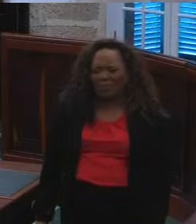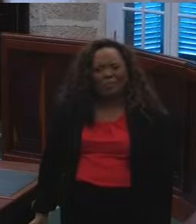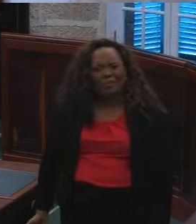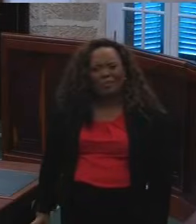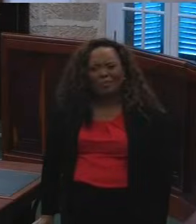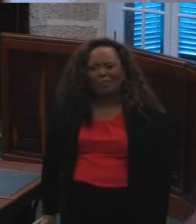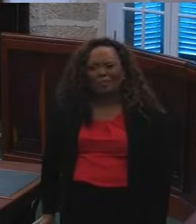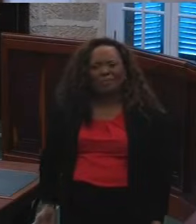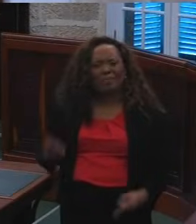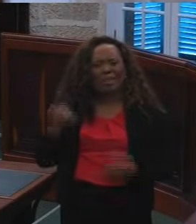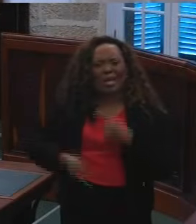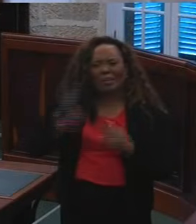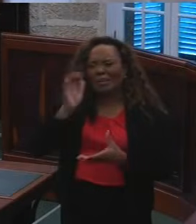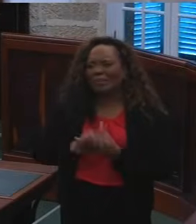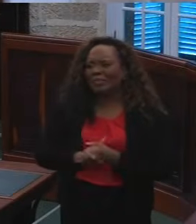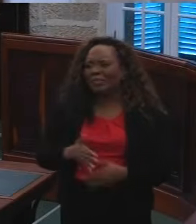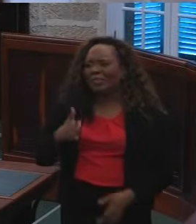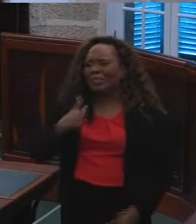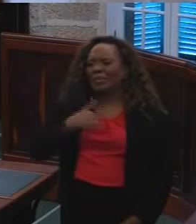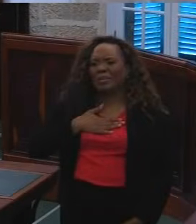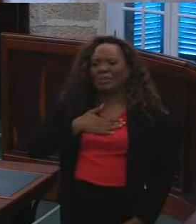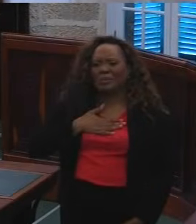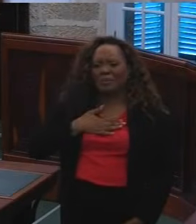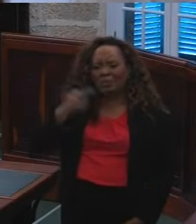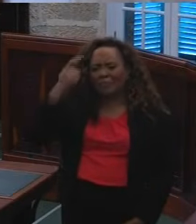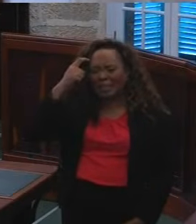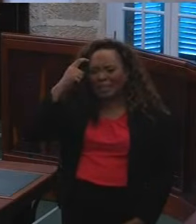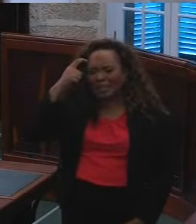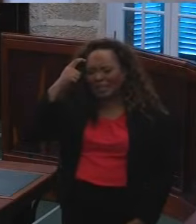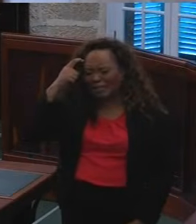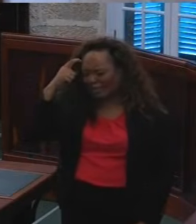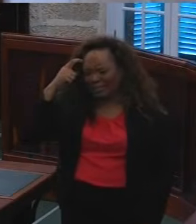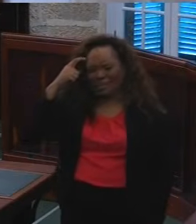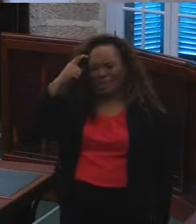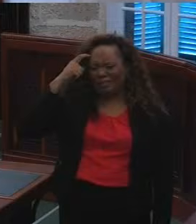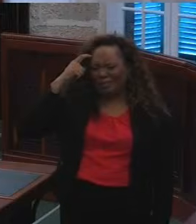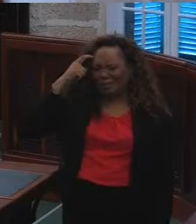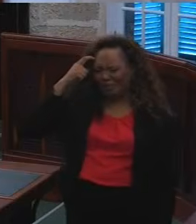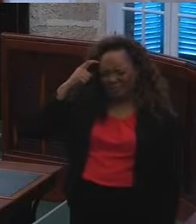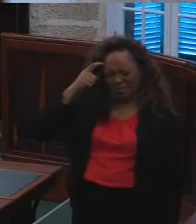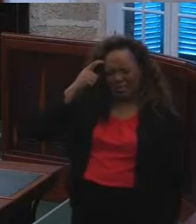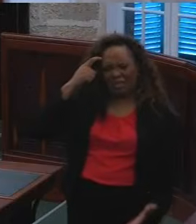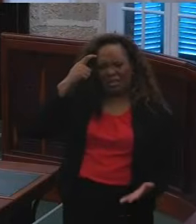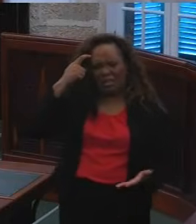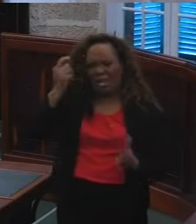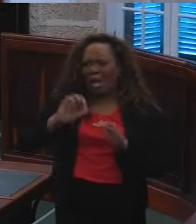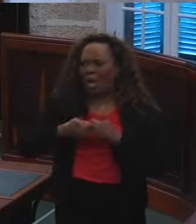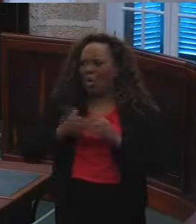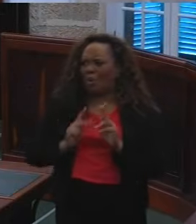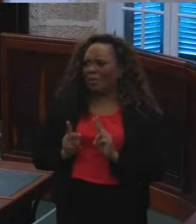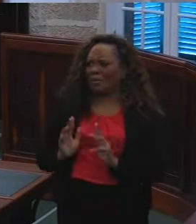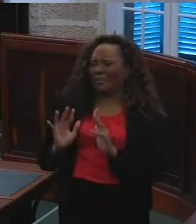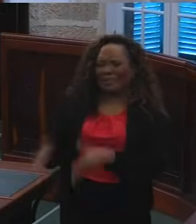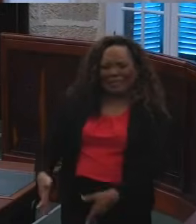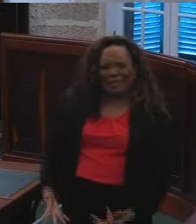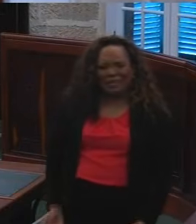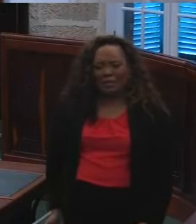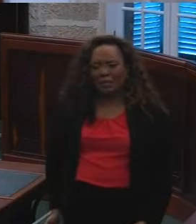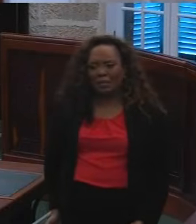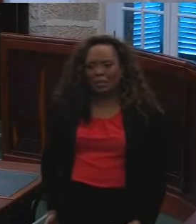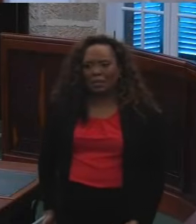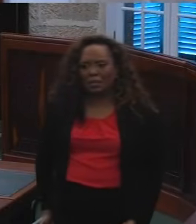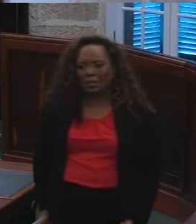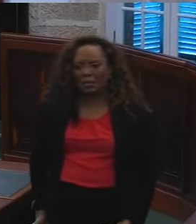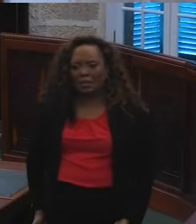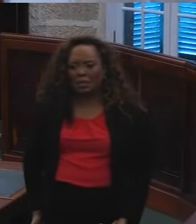world, it is not possible in my head space. But I don't know how it's possible, because that is what we are seeing nowadays. In